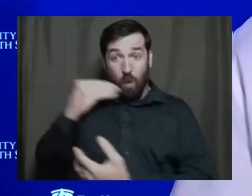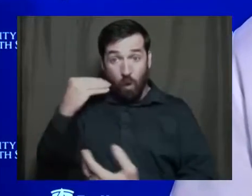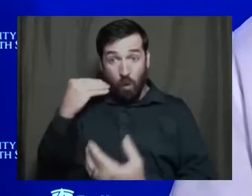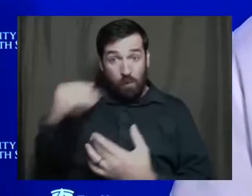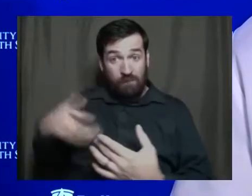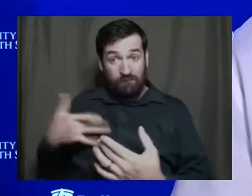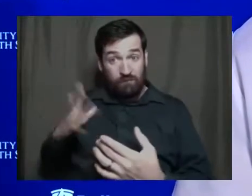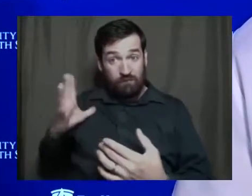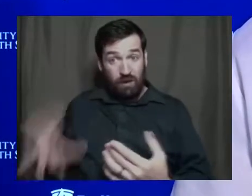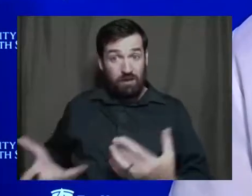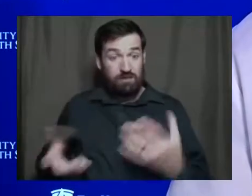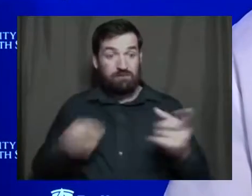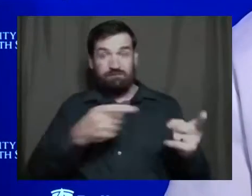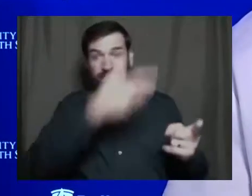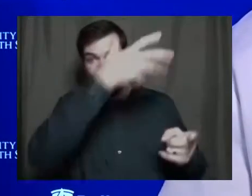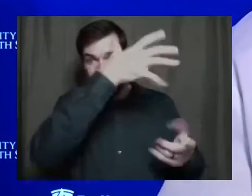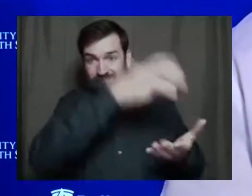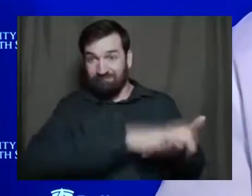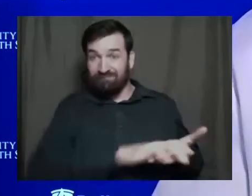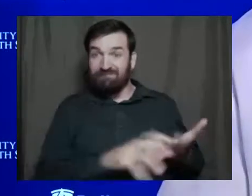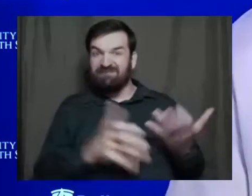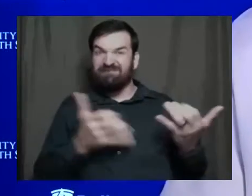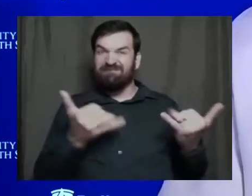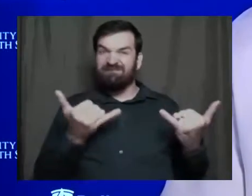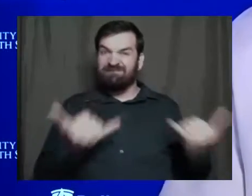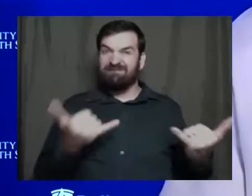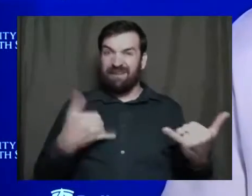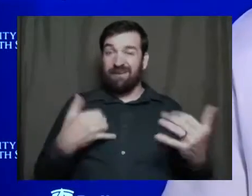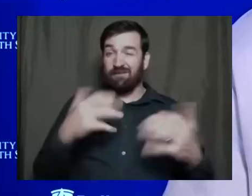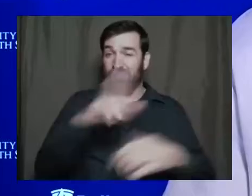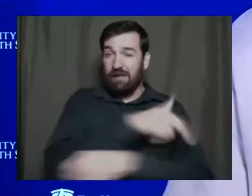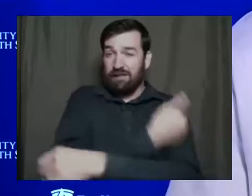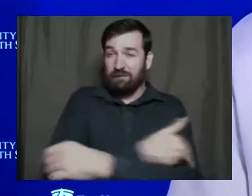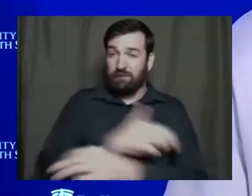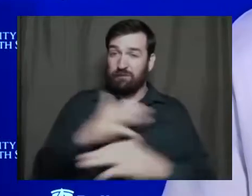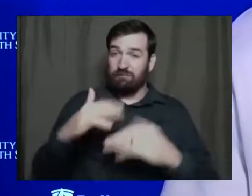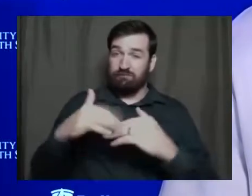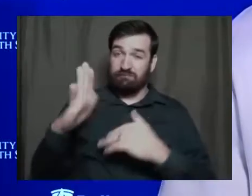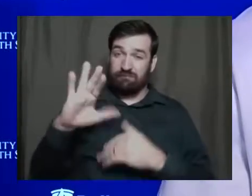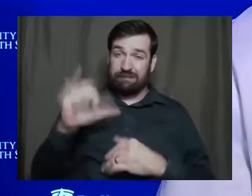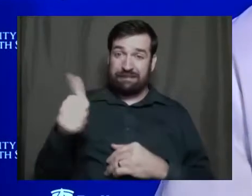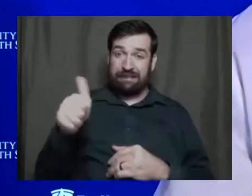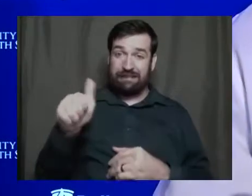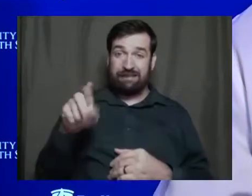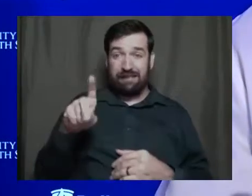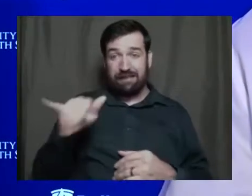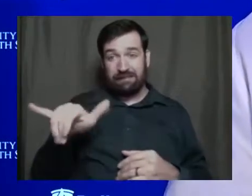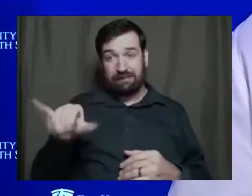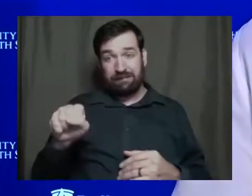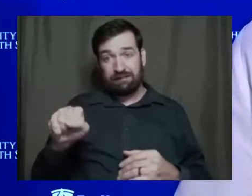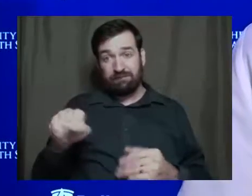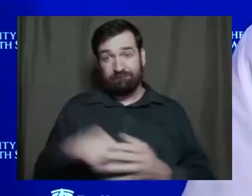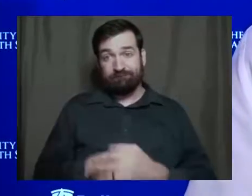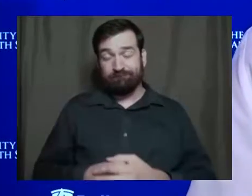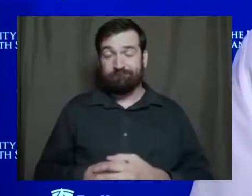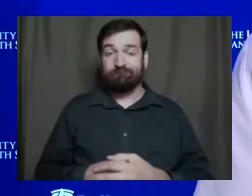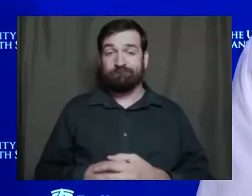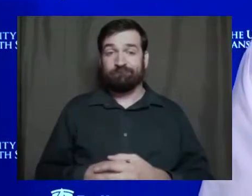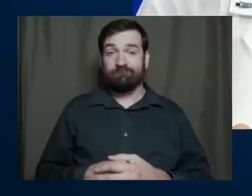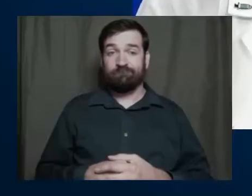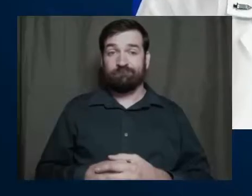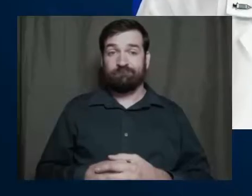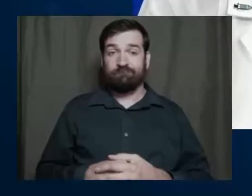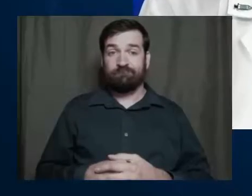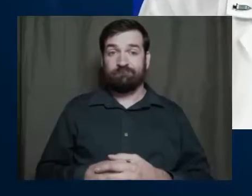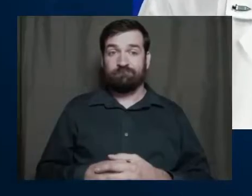now for more than 10 days. Wishes he would have got vaccinated. So I think it's... Yeah, I've not yet met